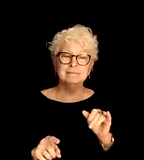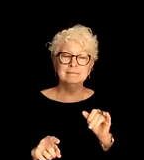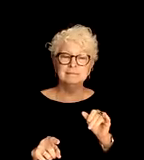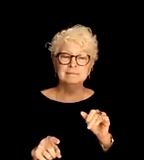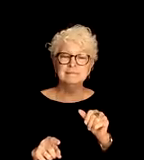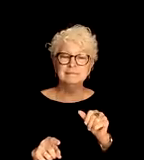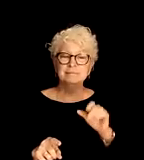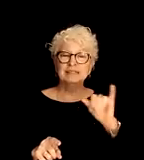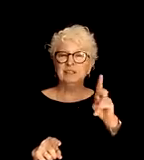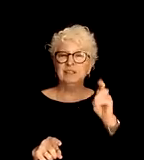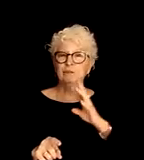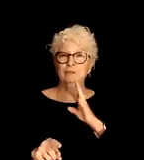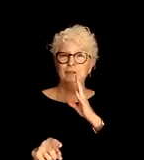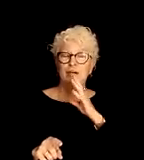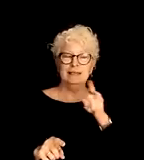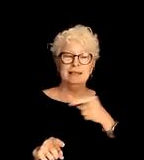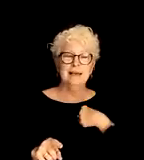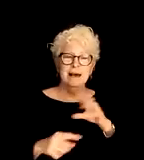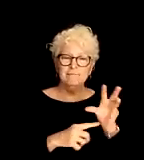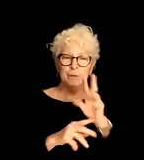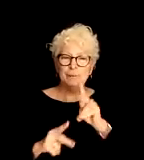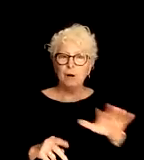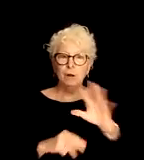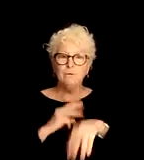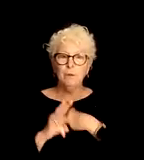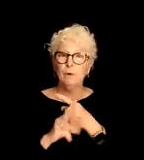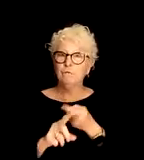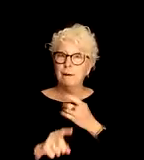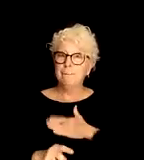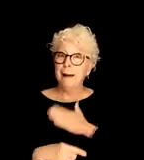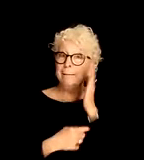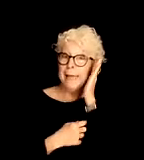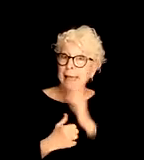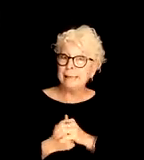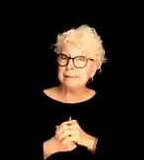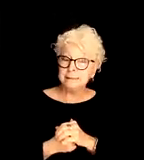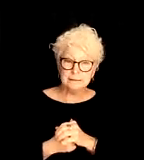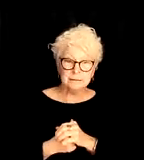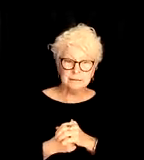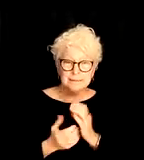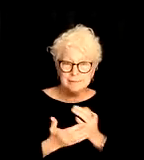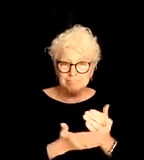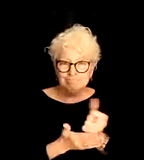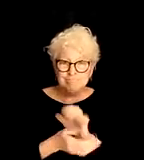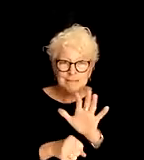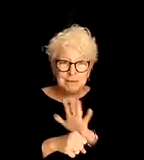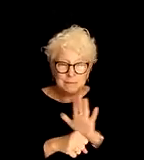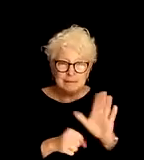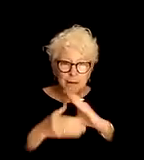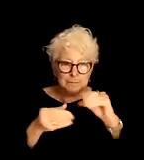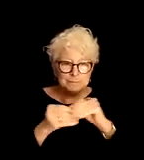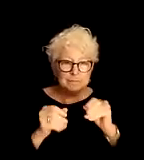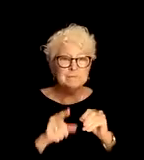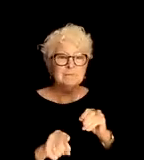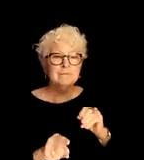more people all over the world from my bed. Hi, Jen. Hi. You know what it is about being observed? It's